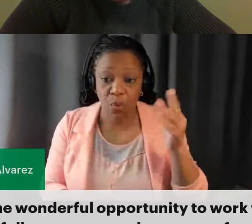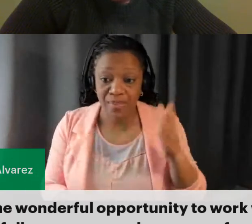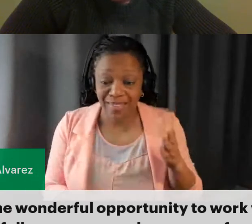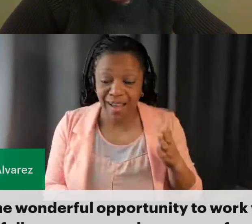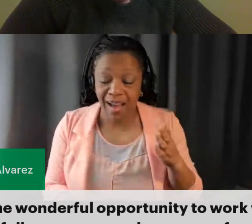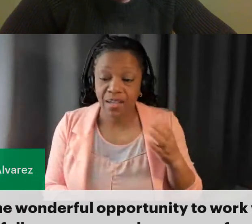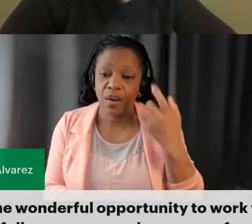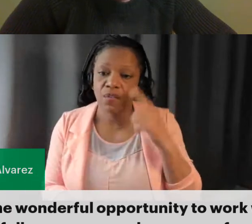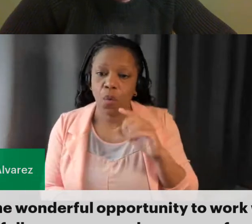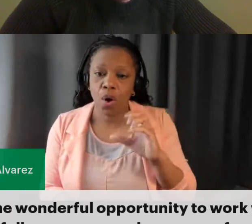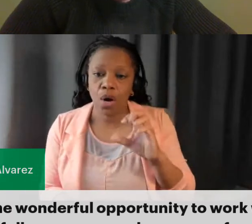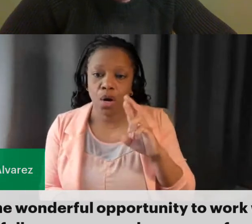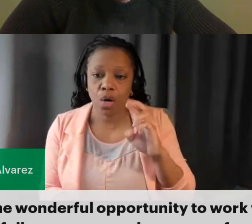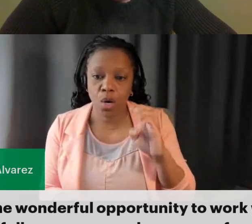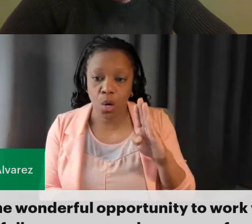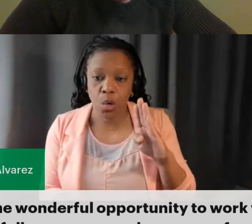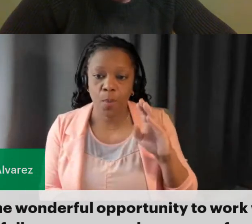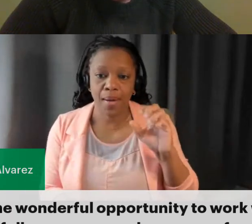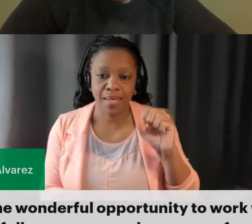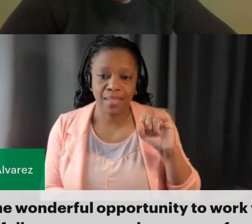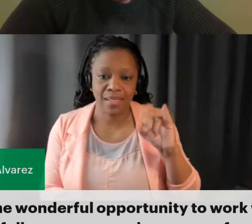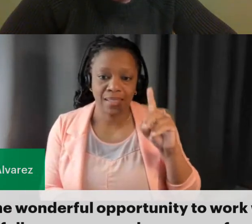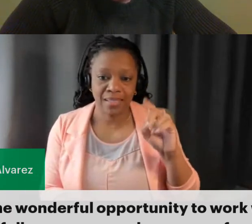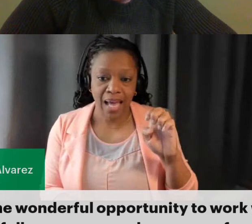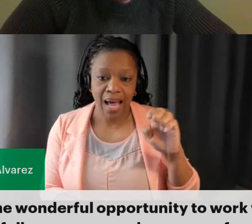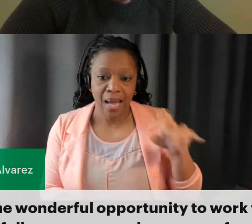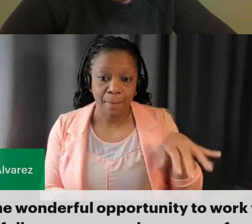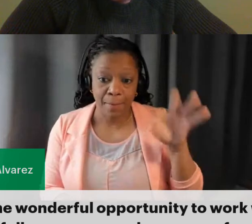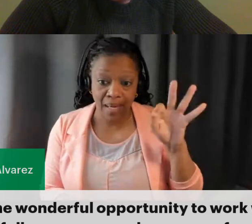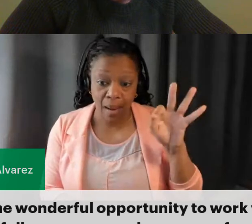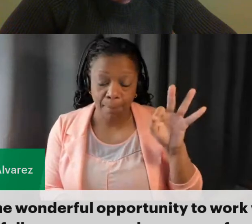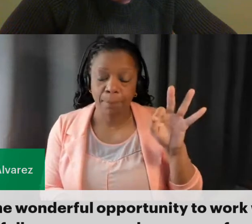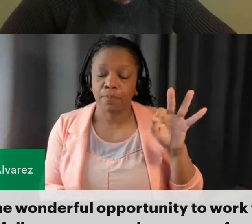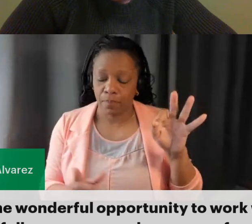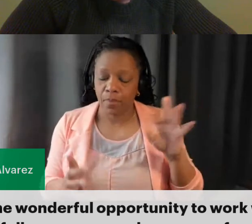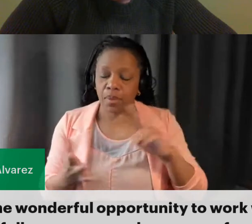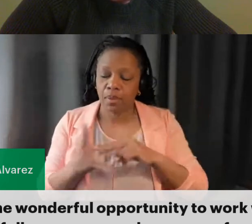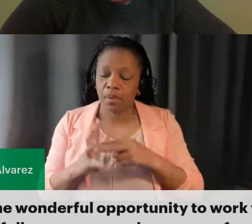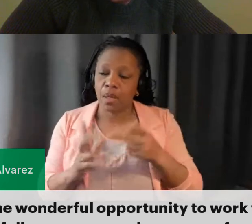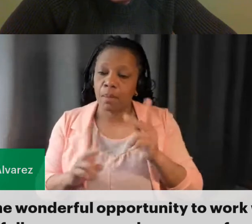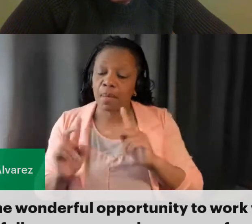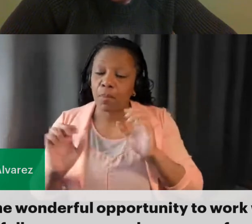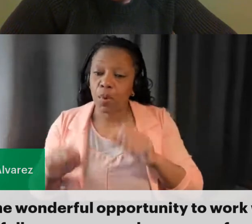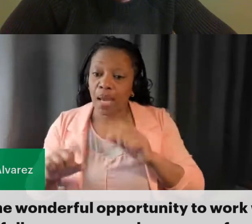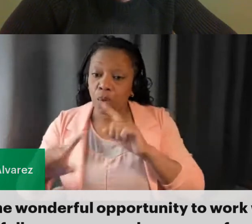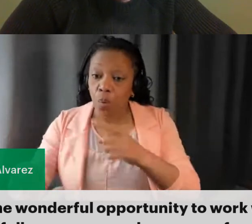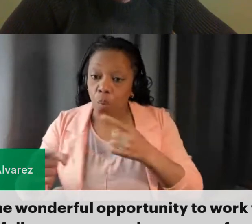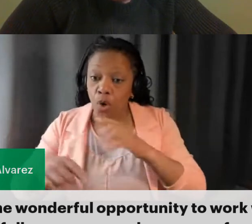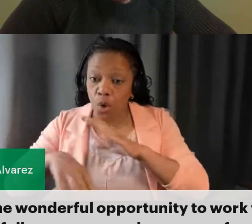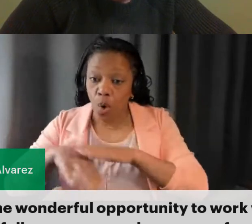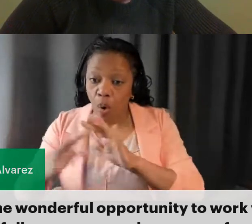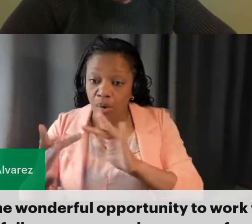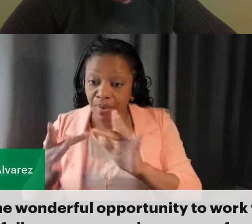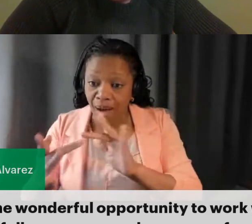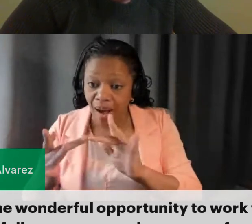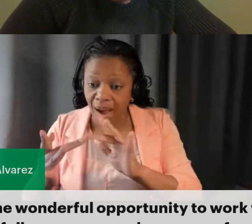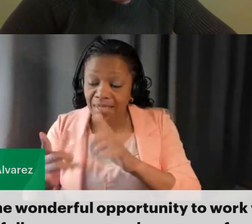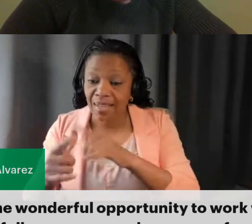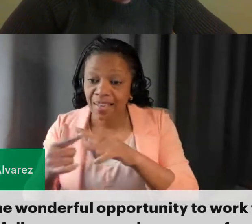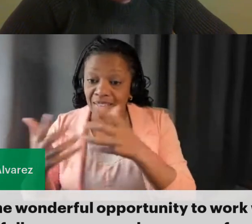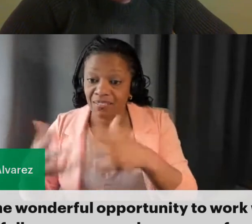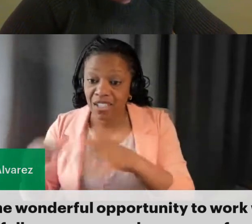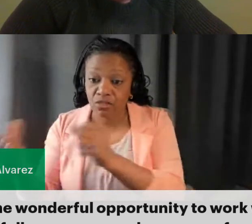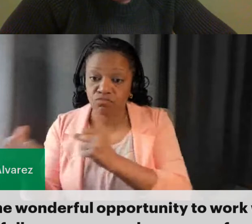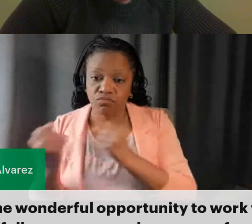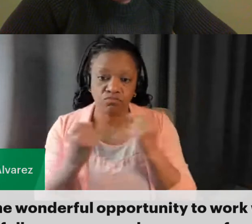pickup program where folks can order through our online platform. They can come pick up their food, and